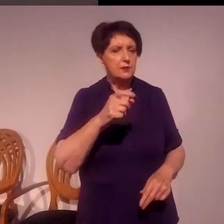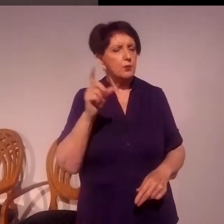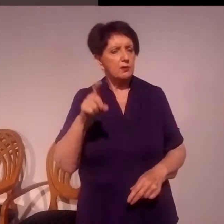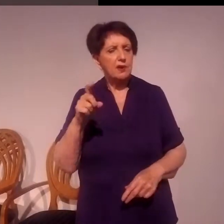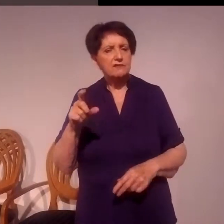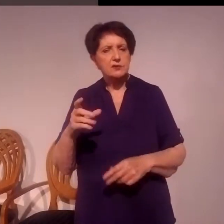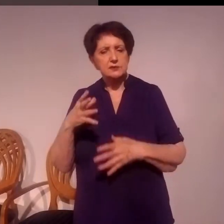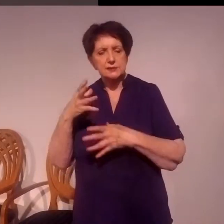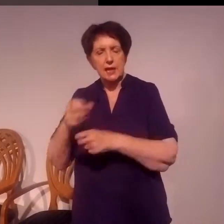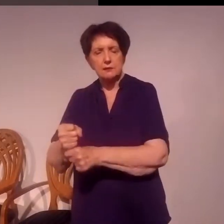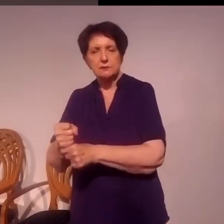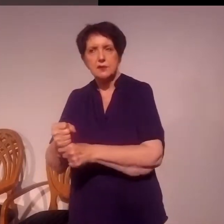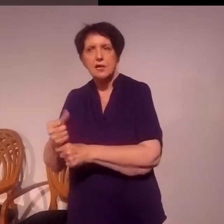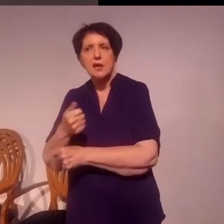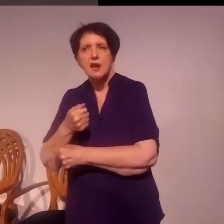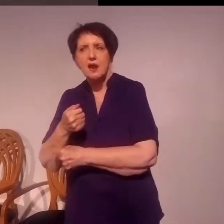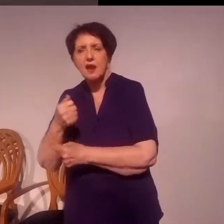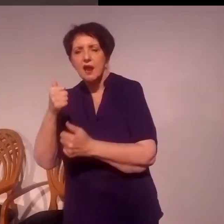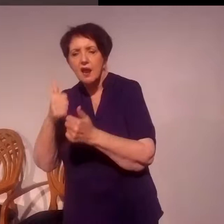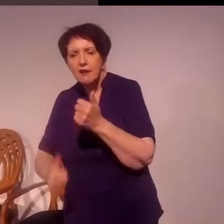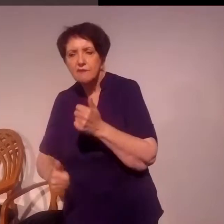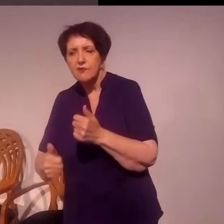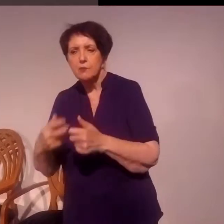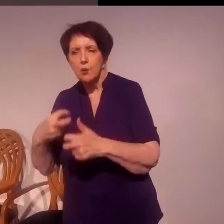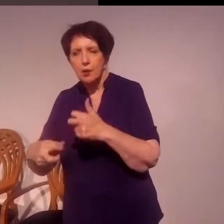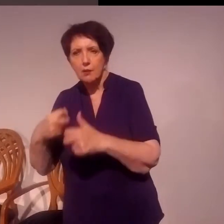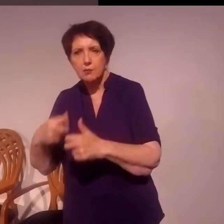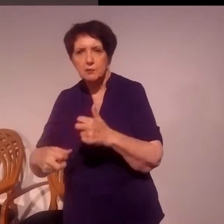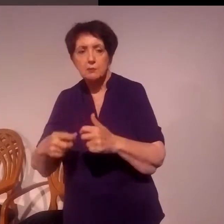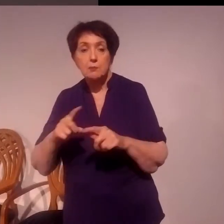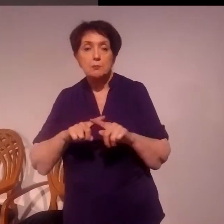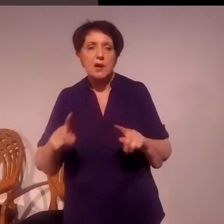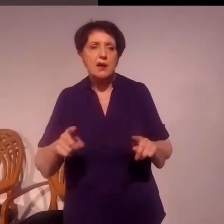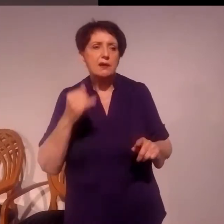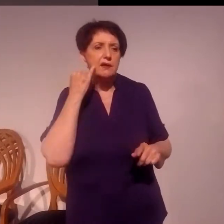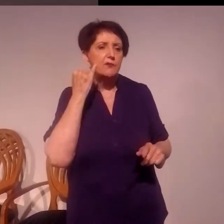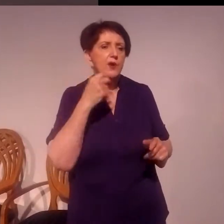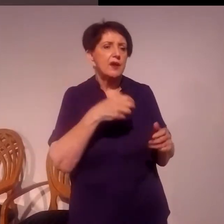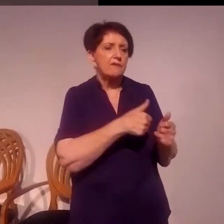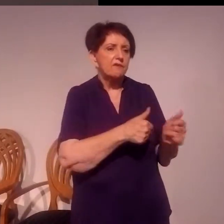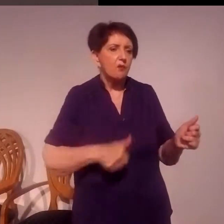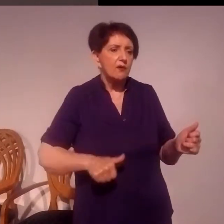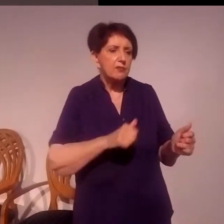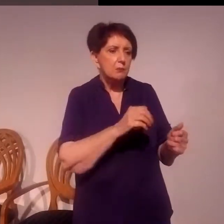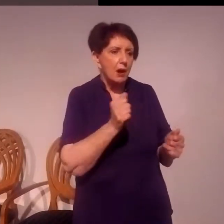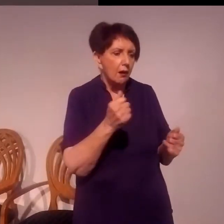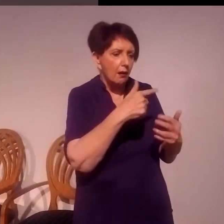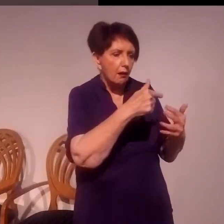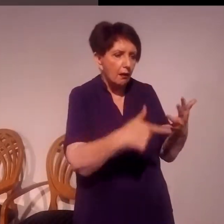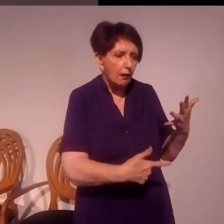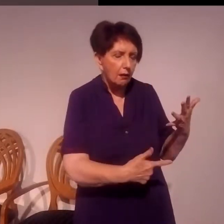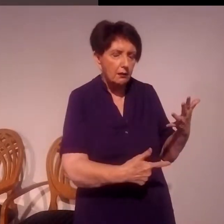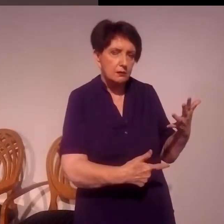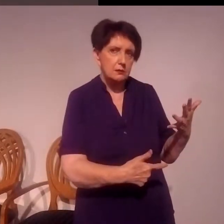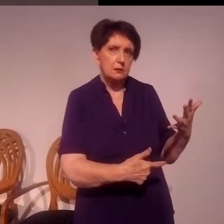issue. But if we avoid them all, if we